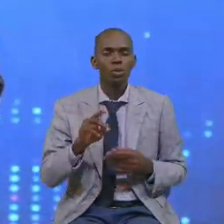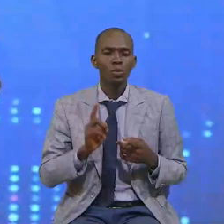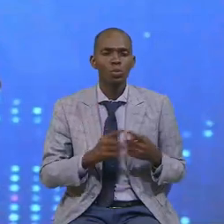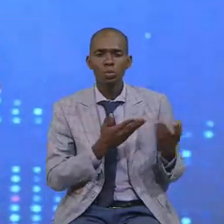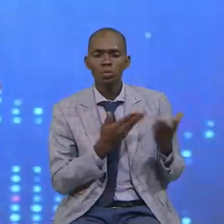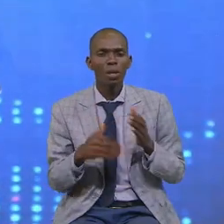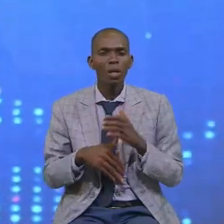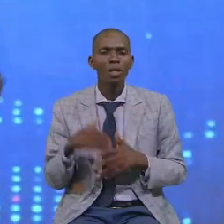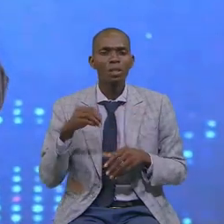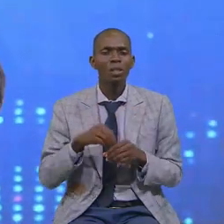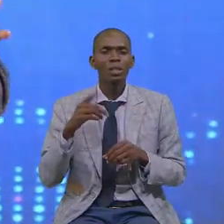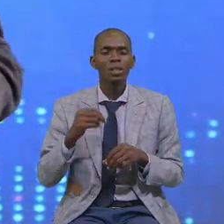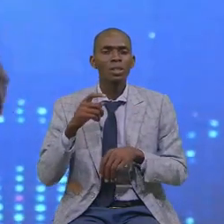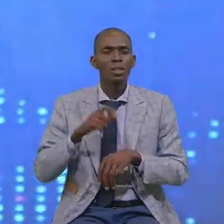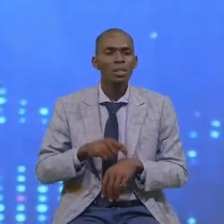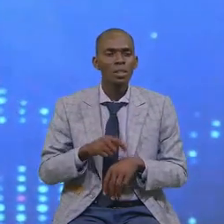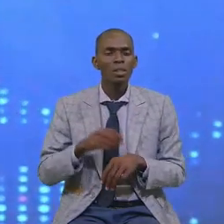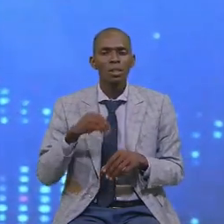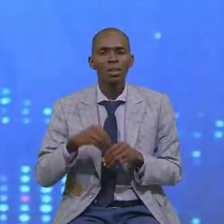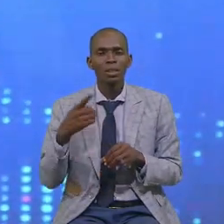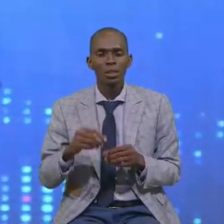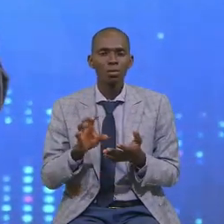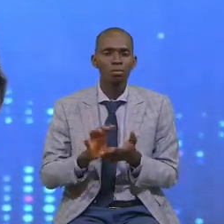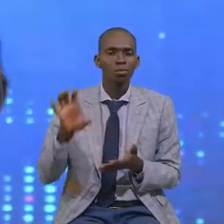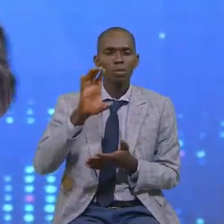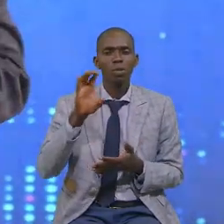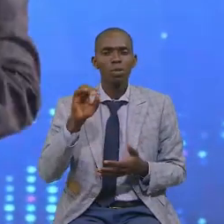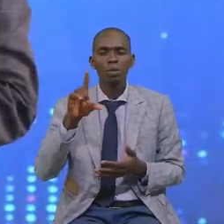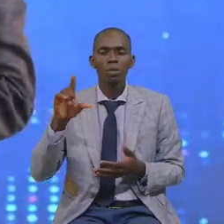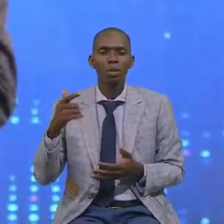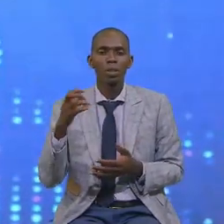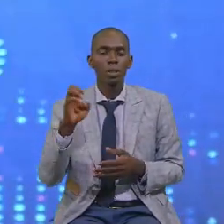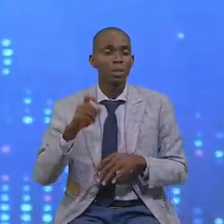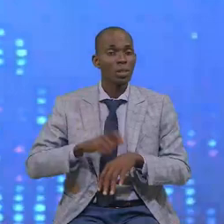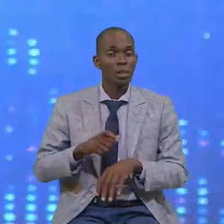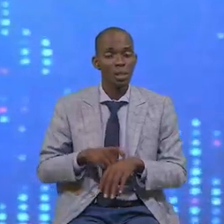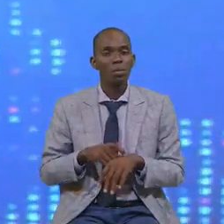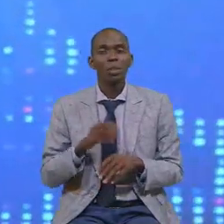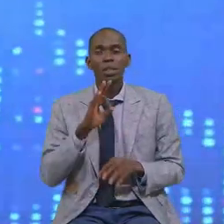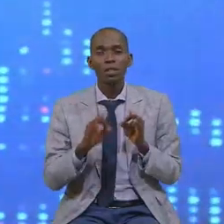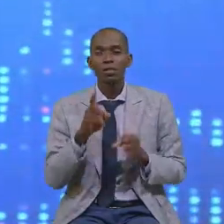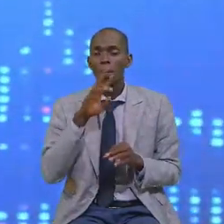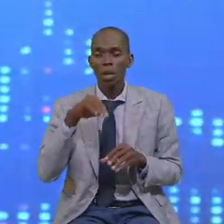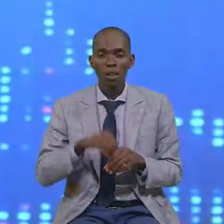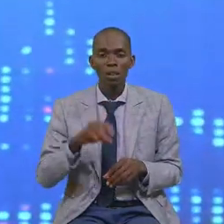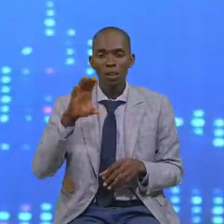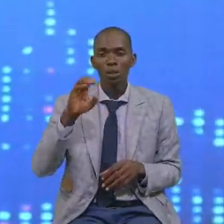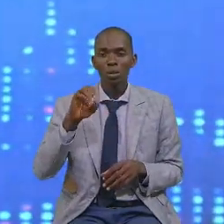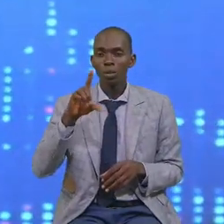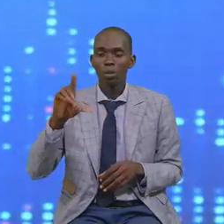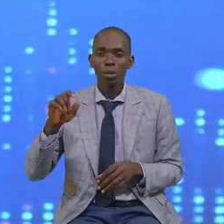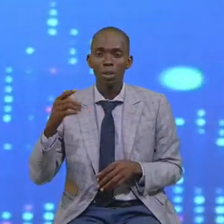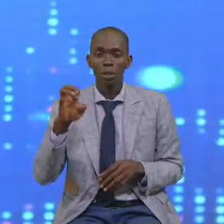in the time, in the college days. College days. And if you're in college, the appropriate fruit you'll